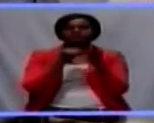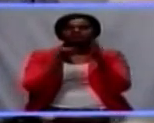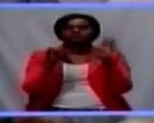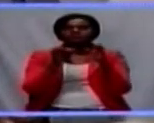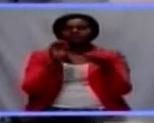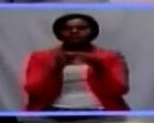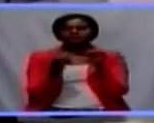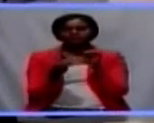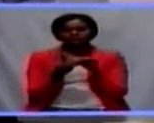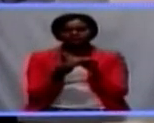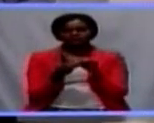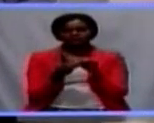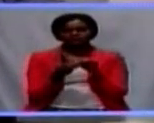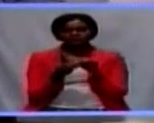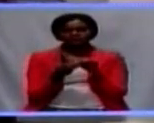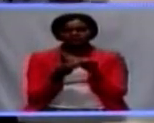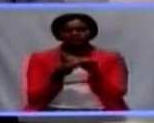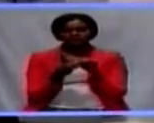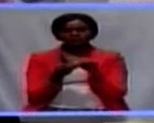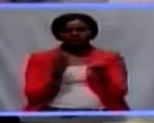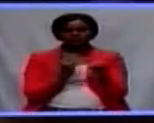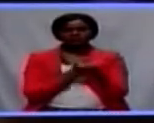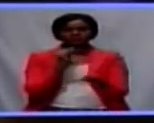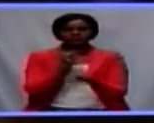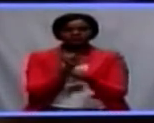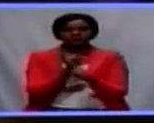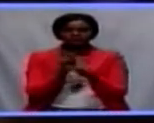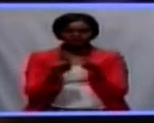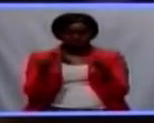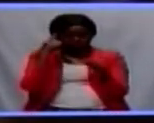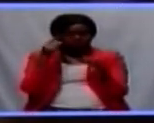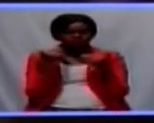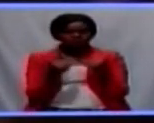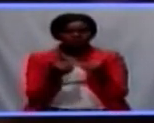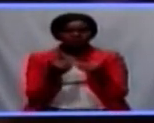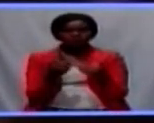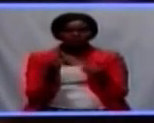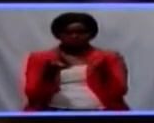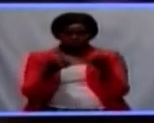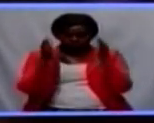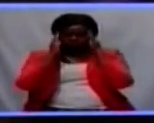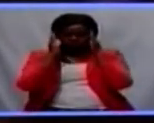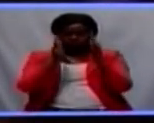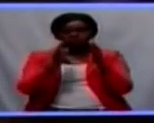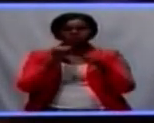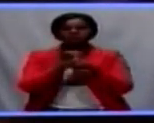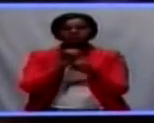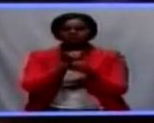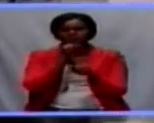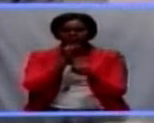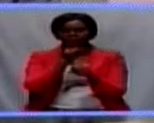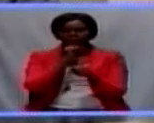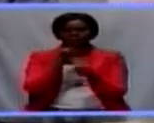number. So we are working on that. But in the meantime, we want to focus our resources to ensure that this